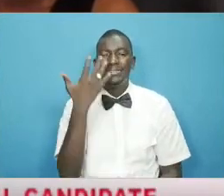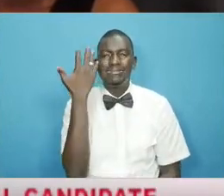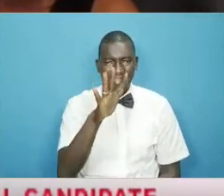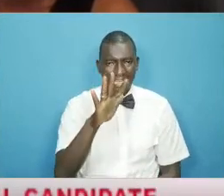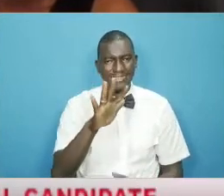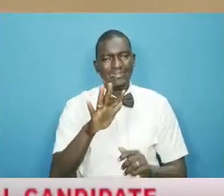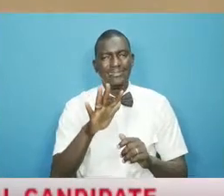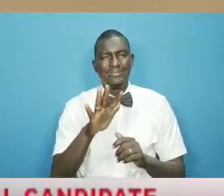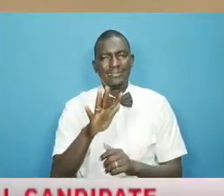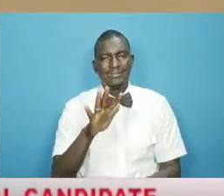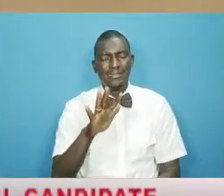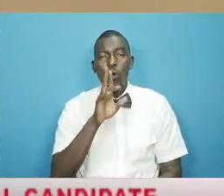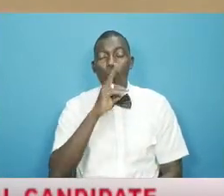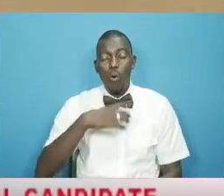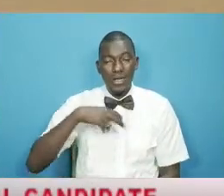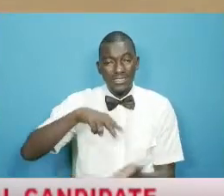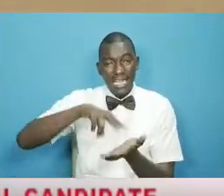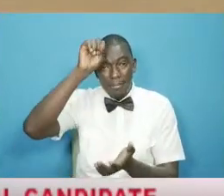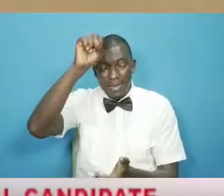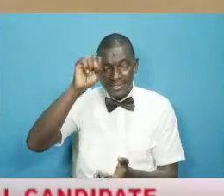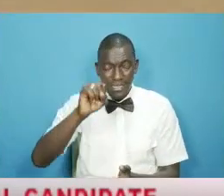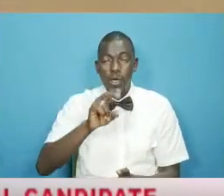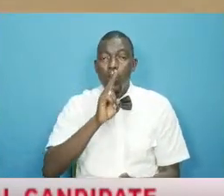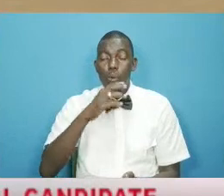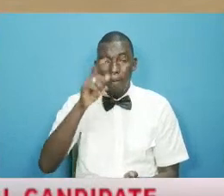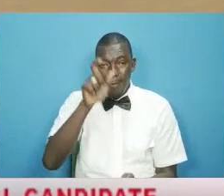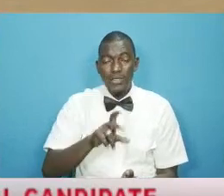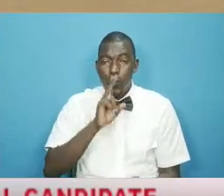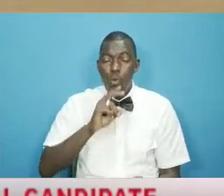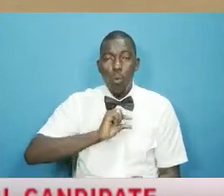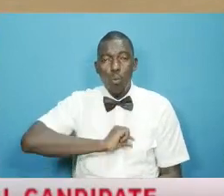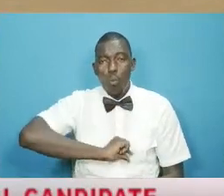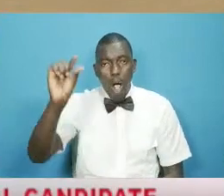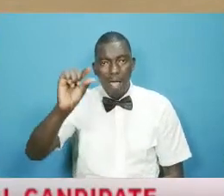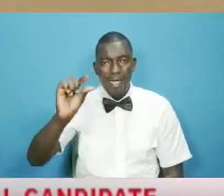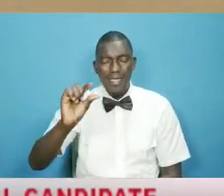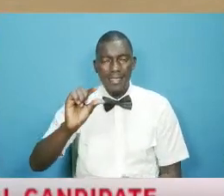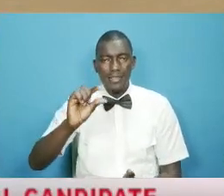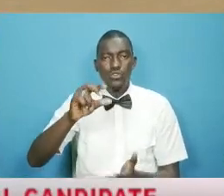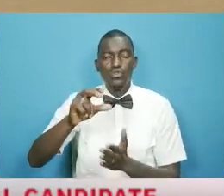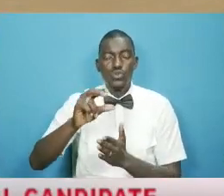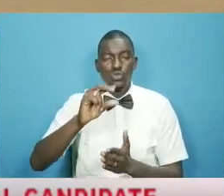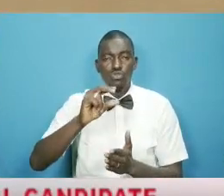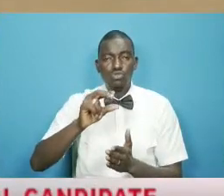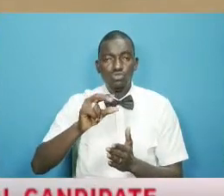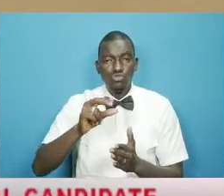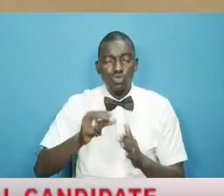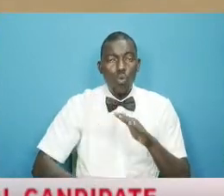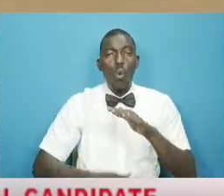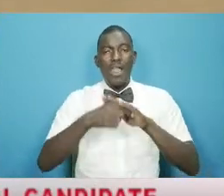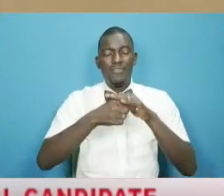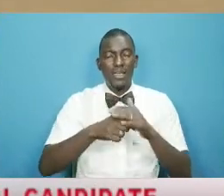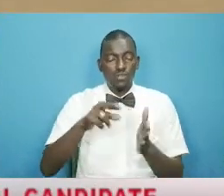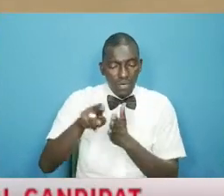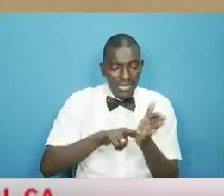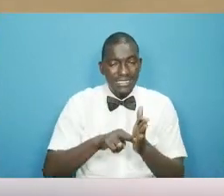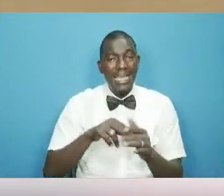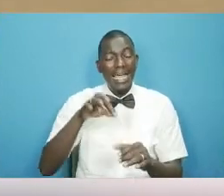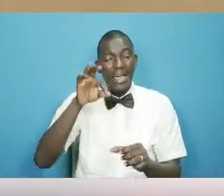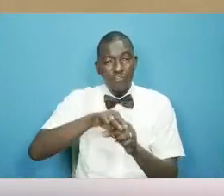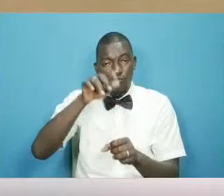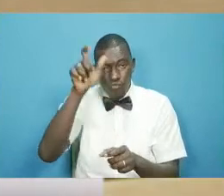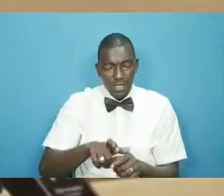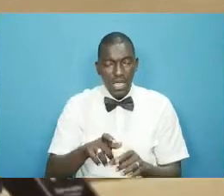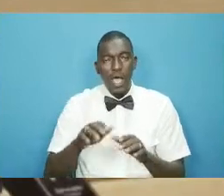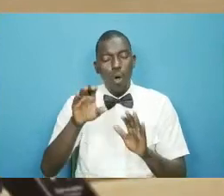10, a person who is qualified to register as a voter under the Constitution